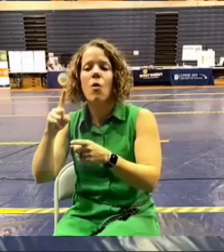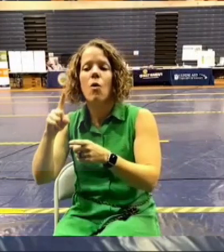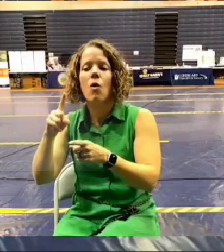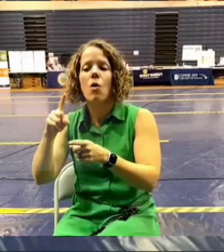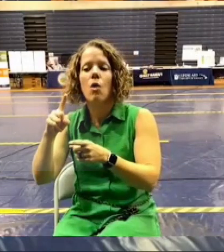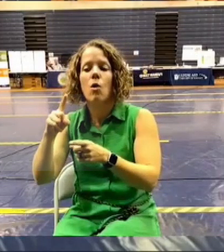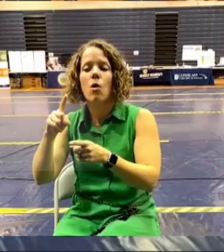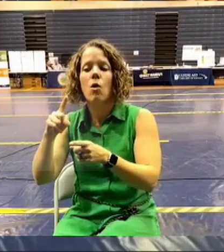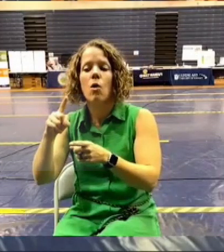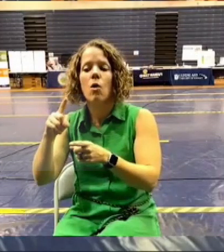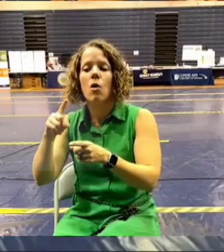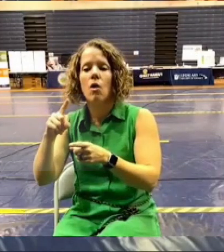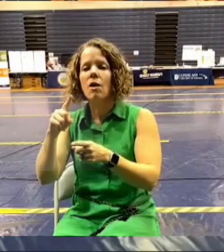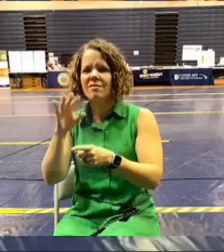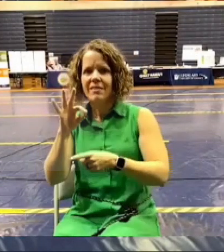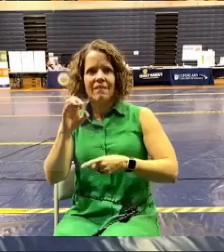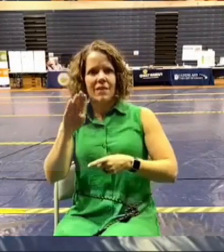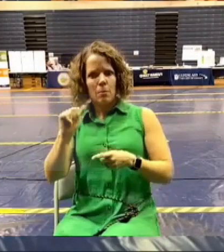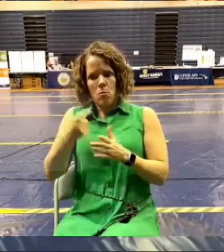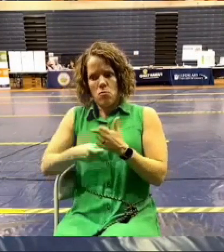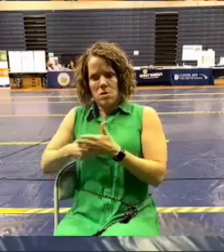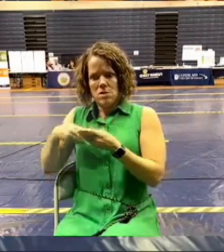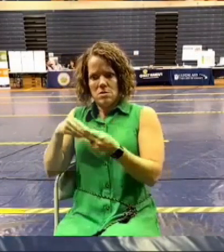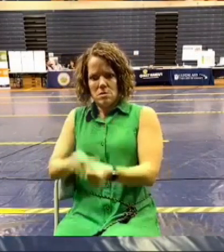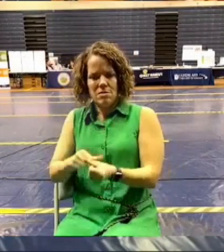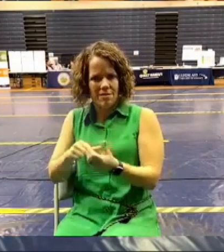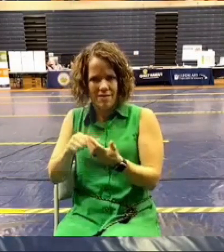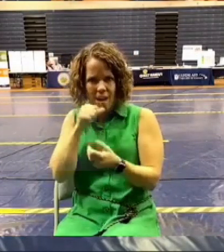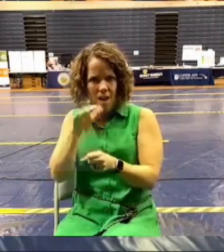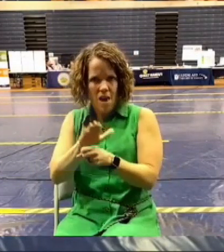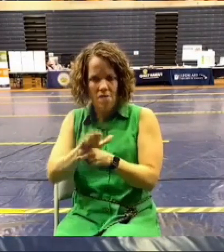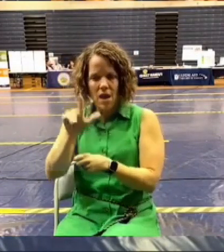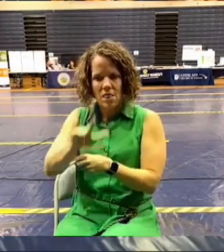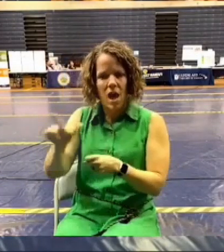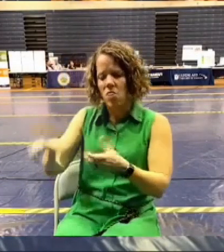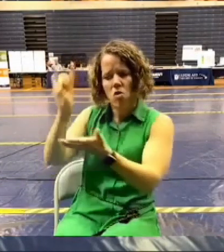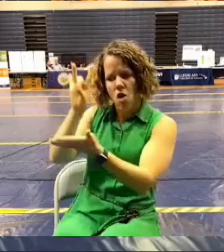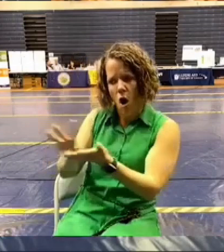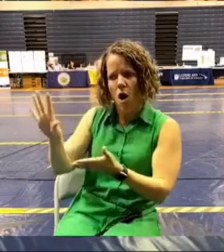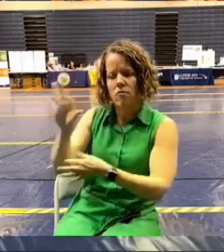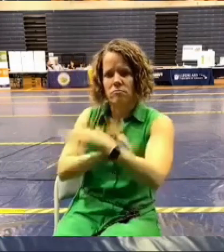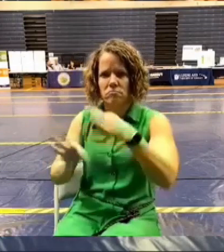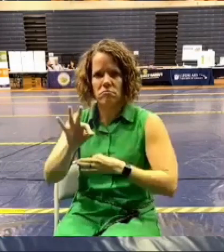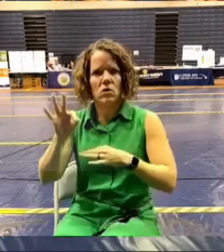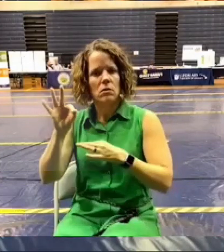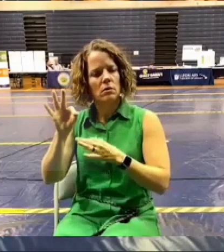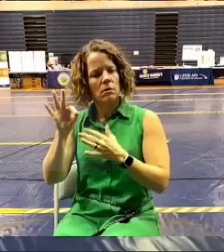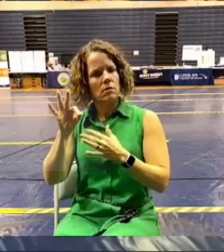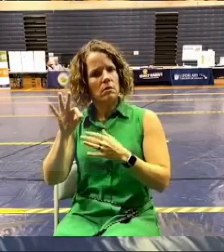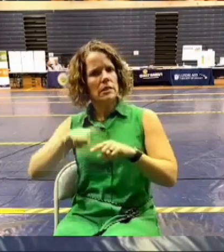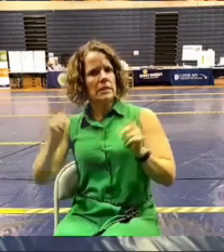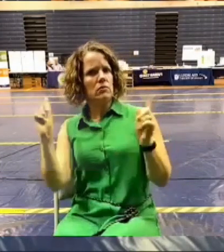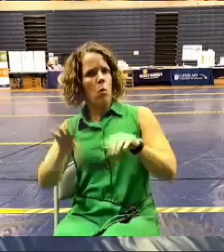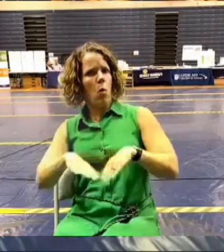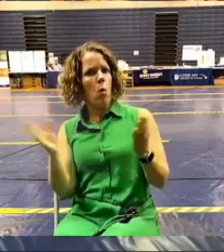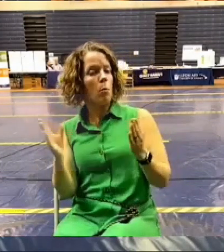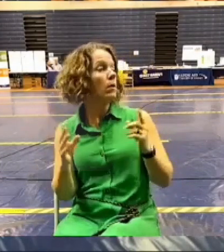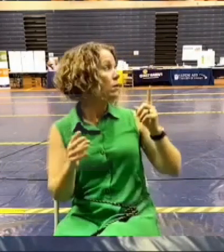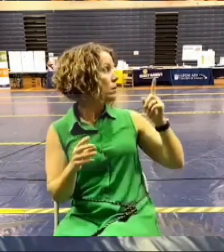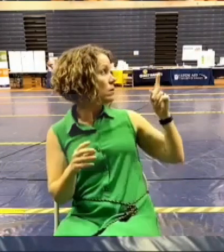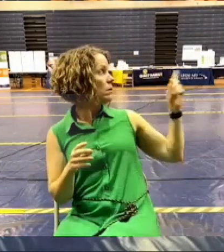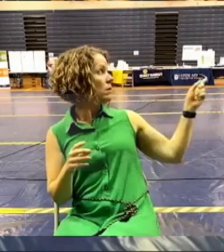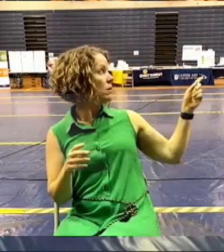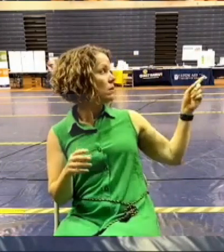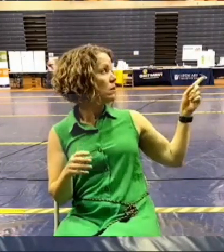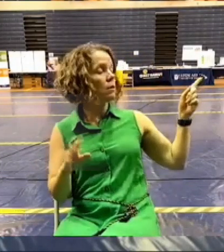What's being done to mitigate that? Because that is going to essentially just snowball an issue. I'll start. We have FEMA